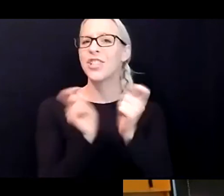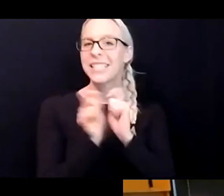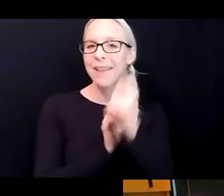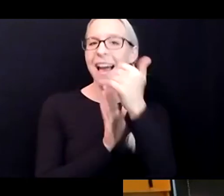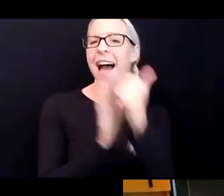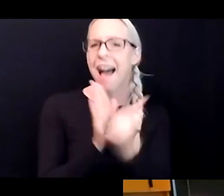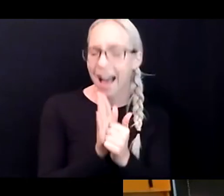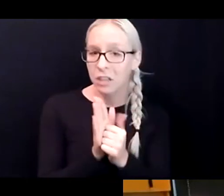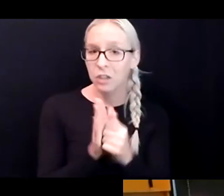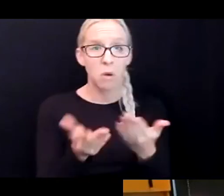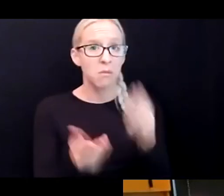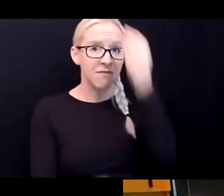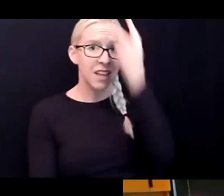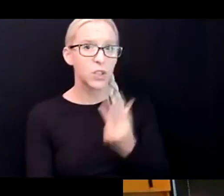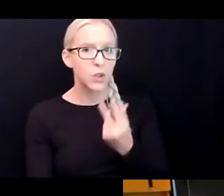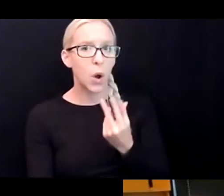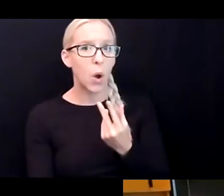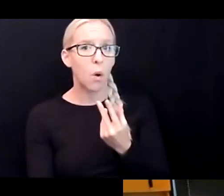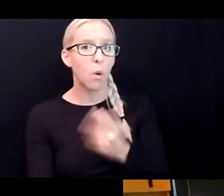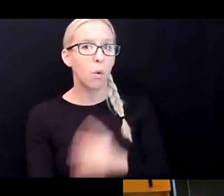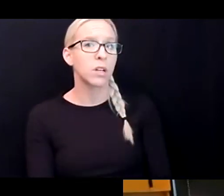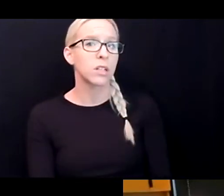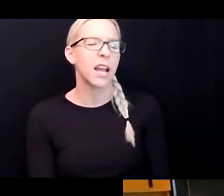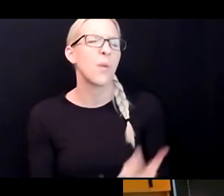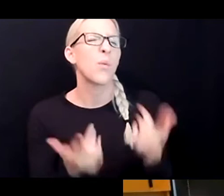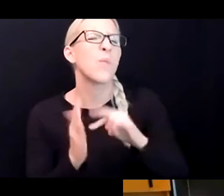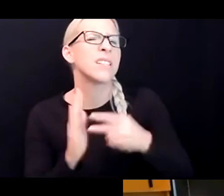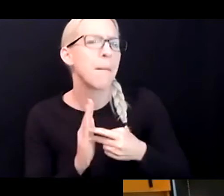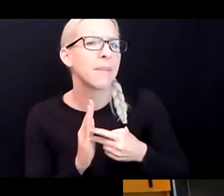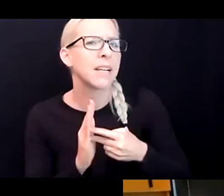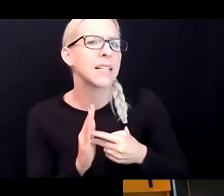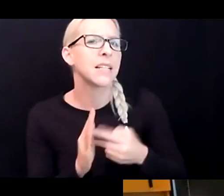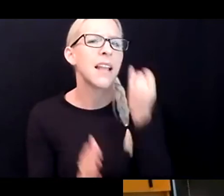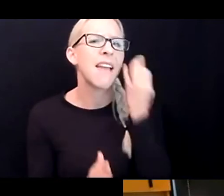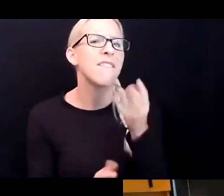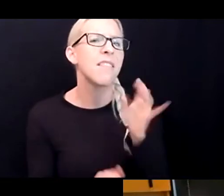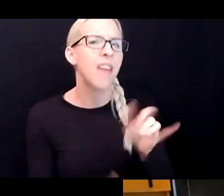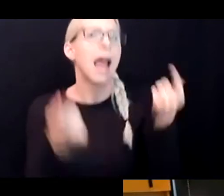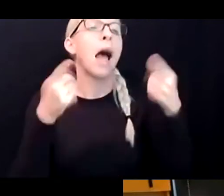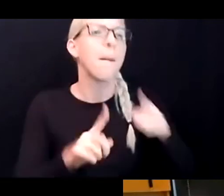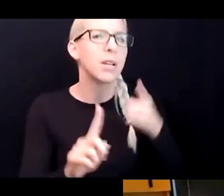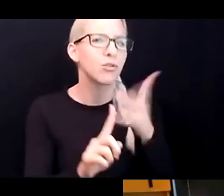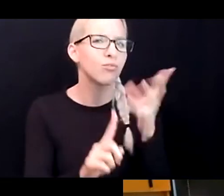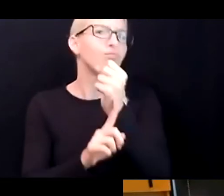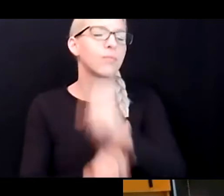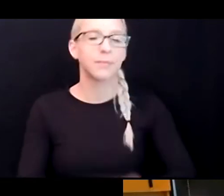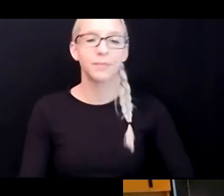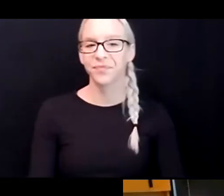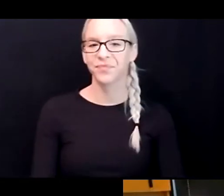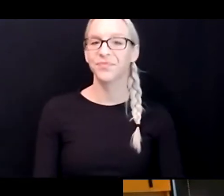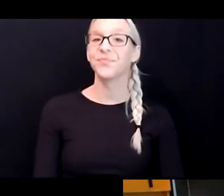that stands and what that means should it come to fruition. All right. So as we said early